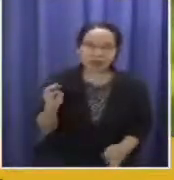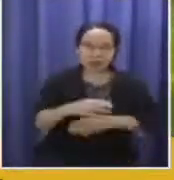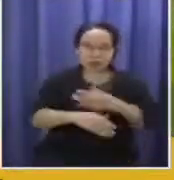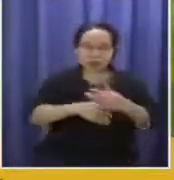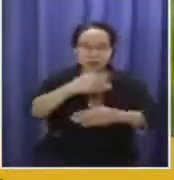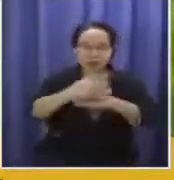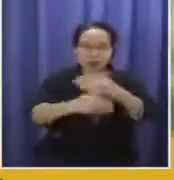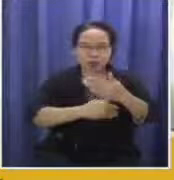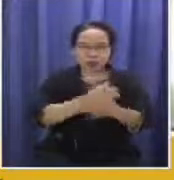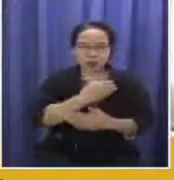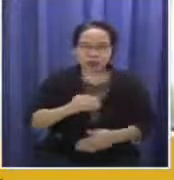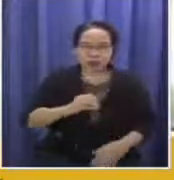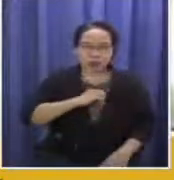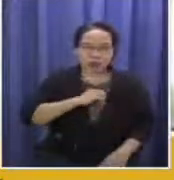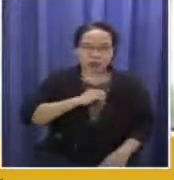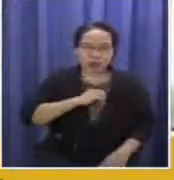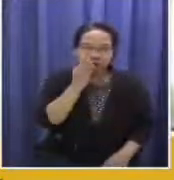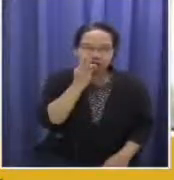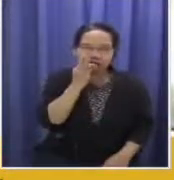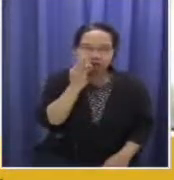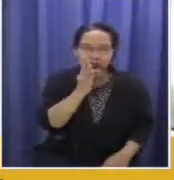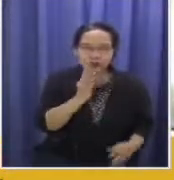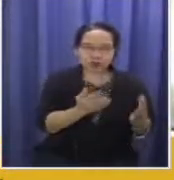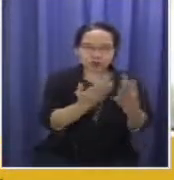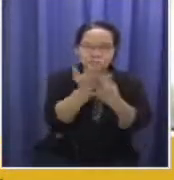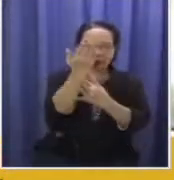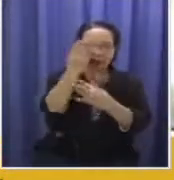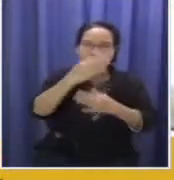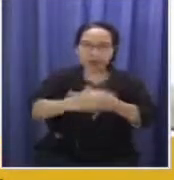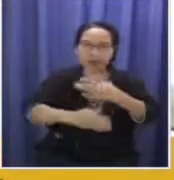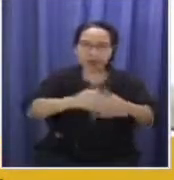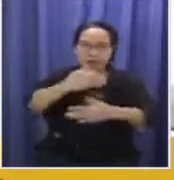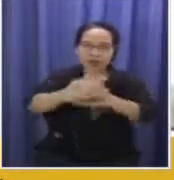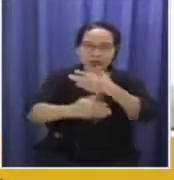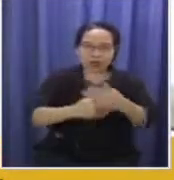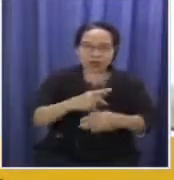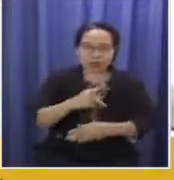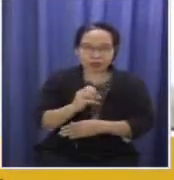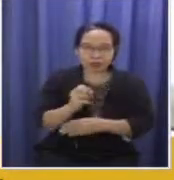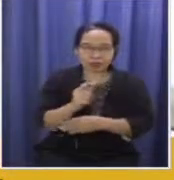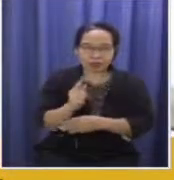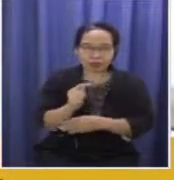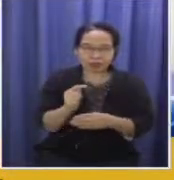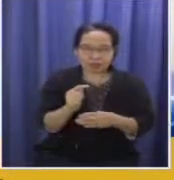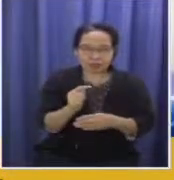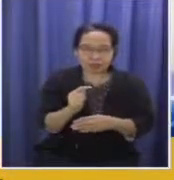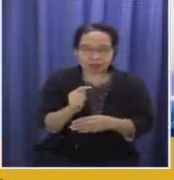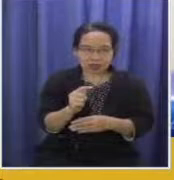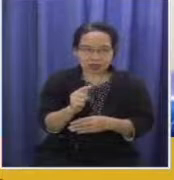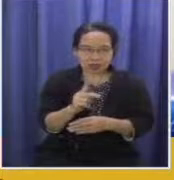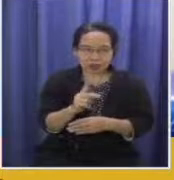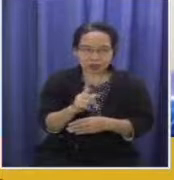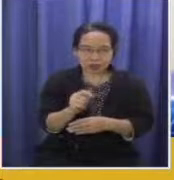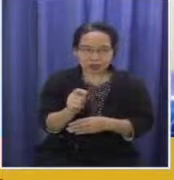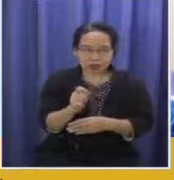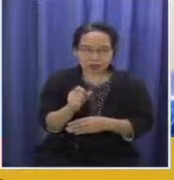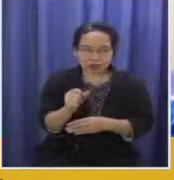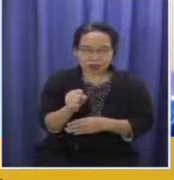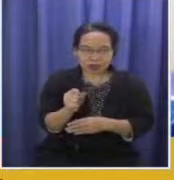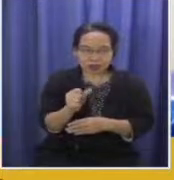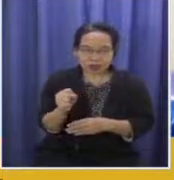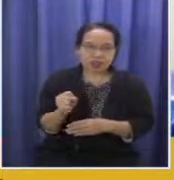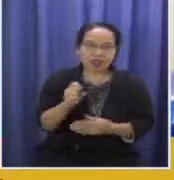produce their own food through the process of photosynthesis. And it is the